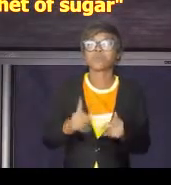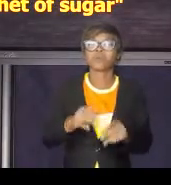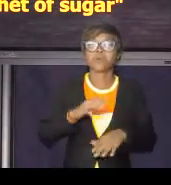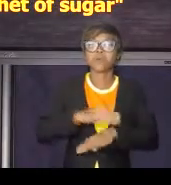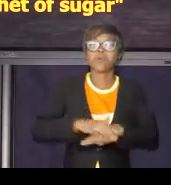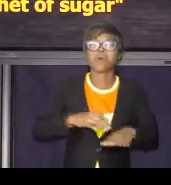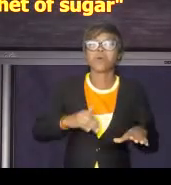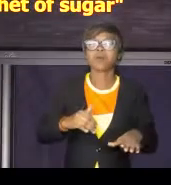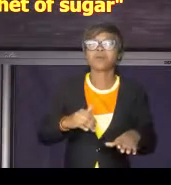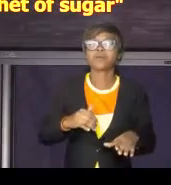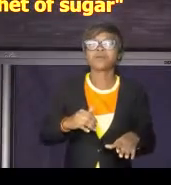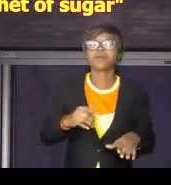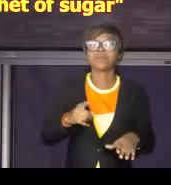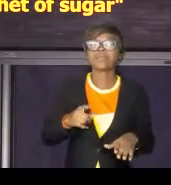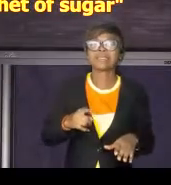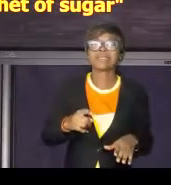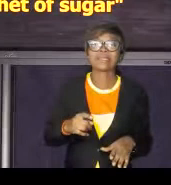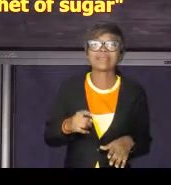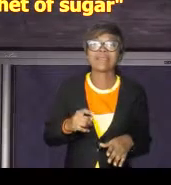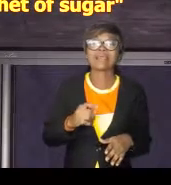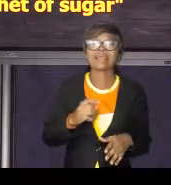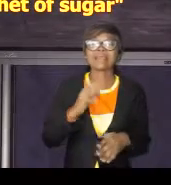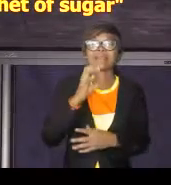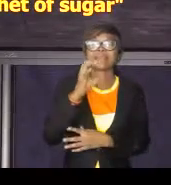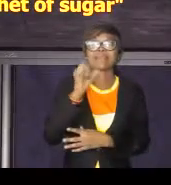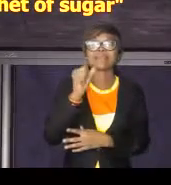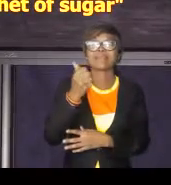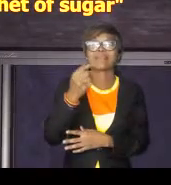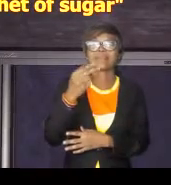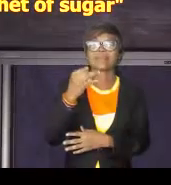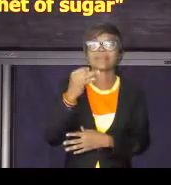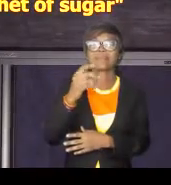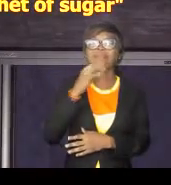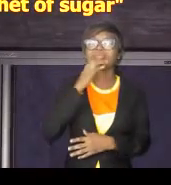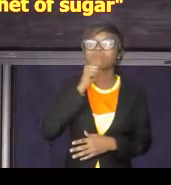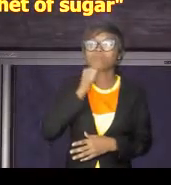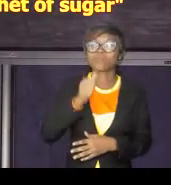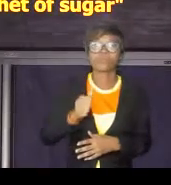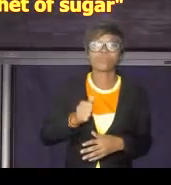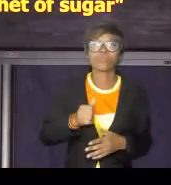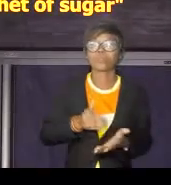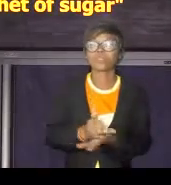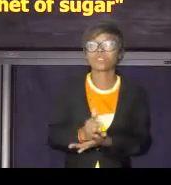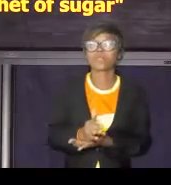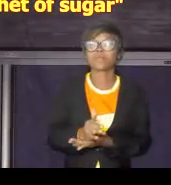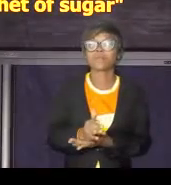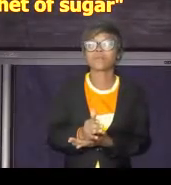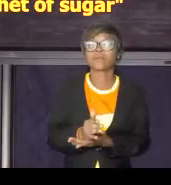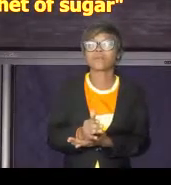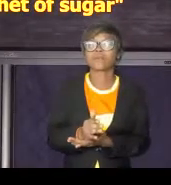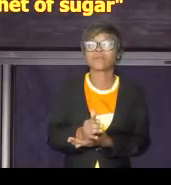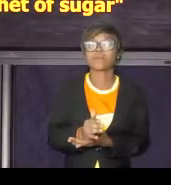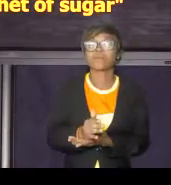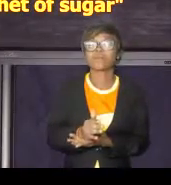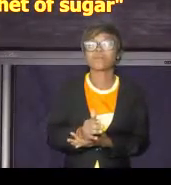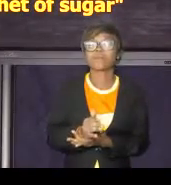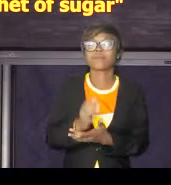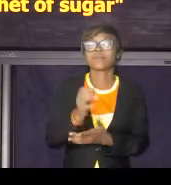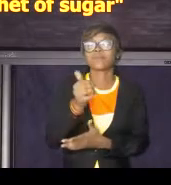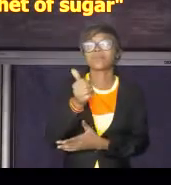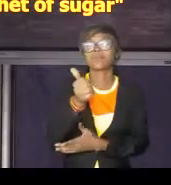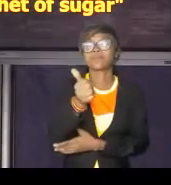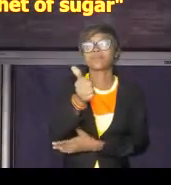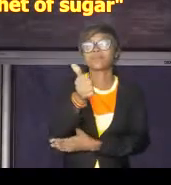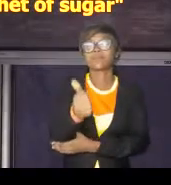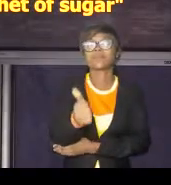So many of you call, the way you pronounce the word, you call it sachet. It is incorrect. The word is